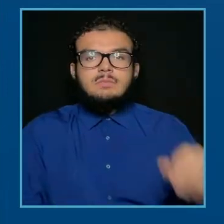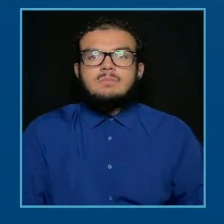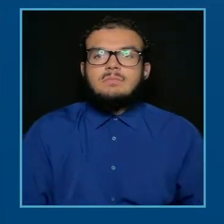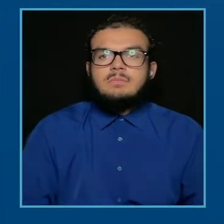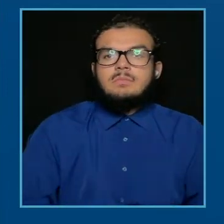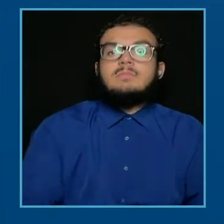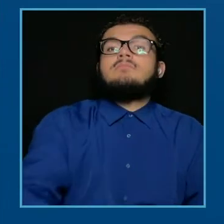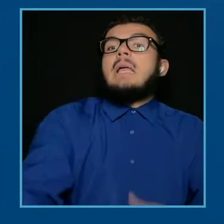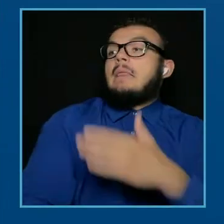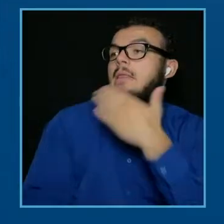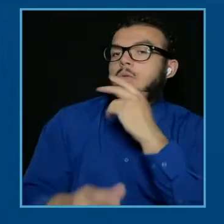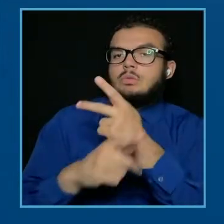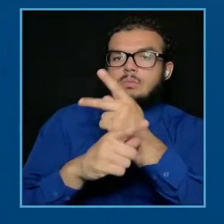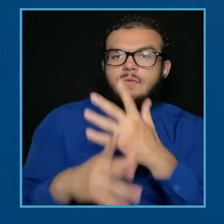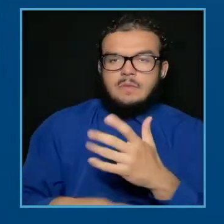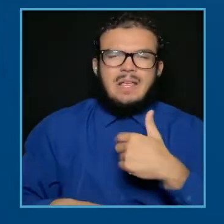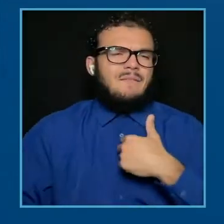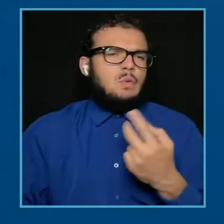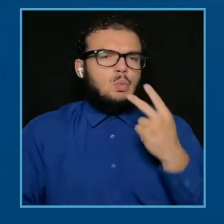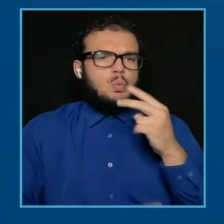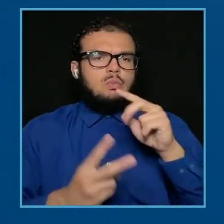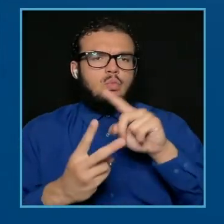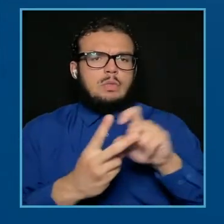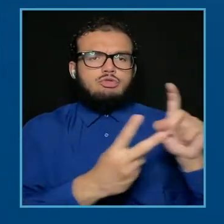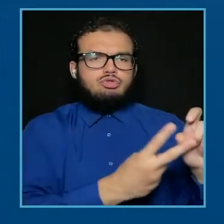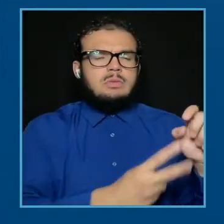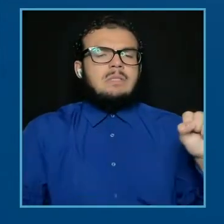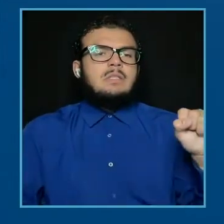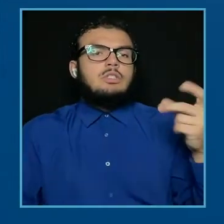Supervisor. I have 2 questions for Dr. Siebold.